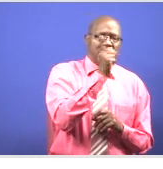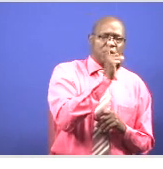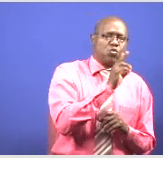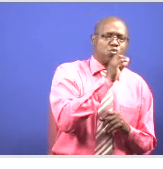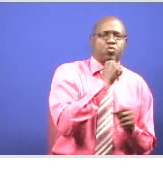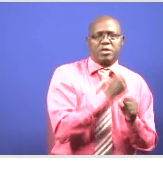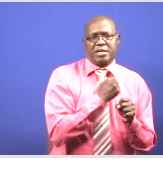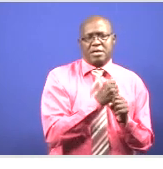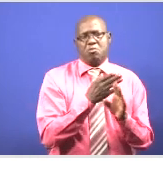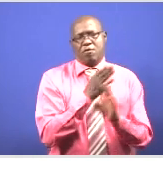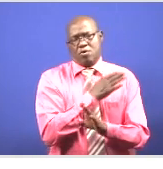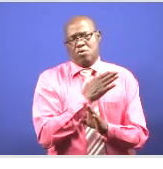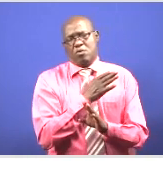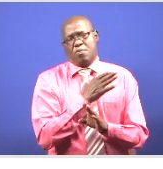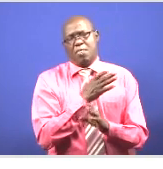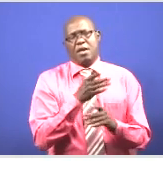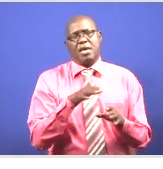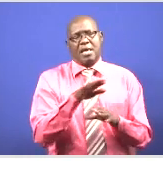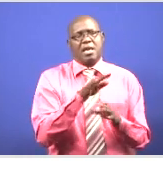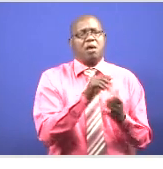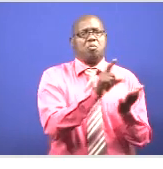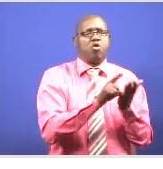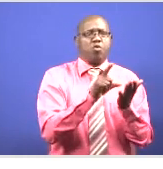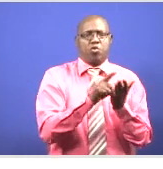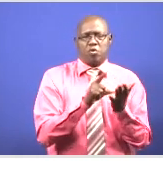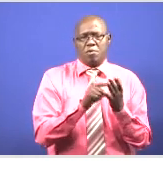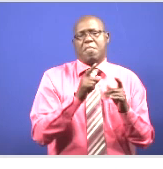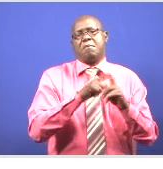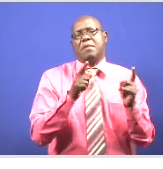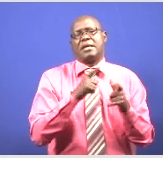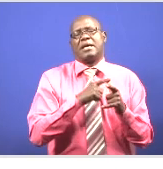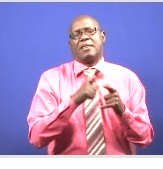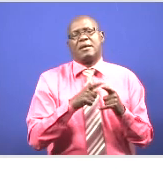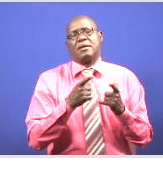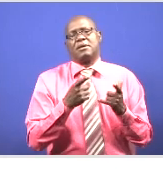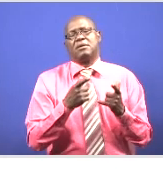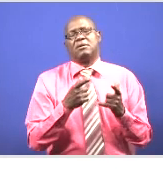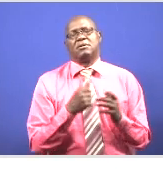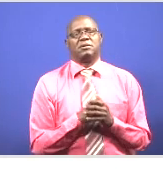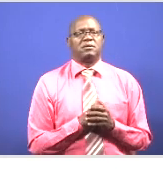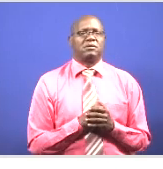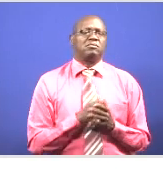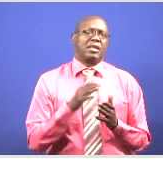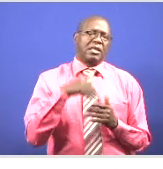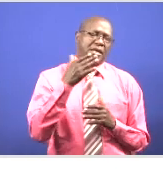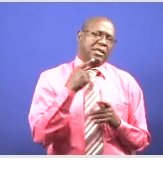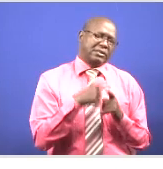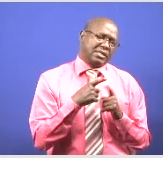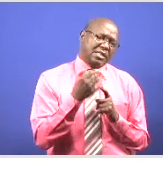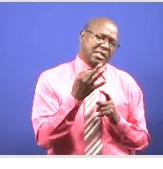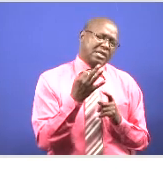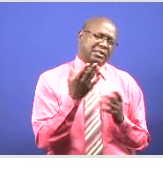did in terms of borrowing, you know. But then we may get ourselves in the next 3 years, things may not